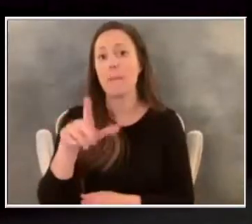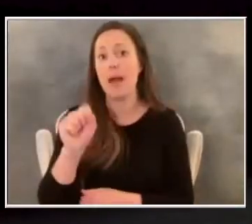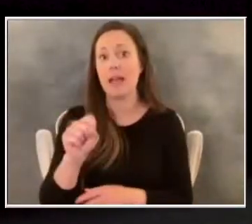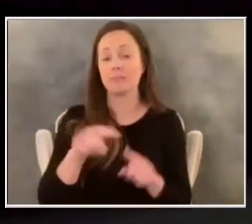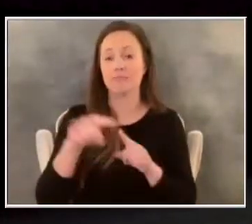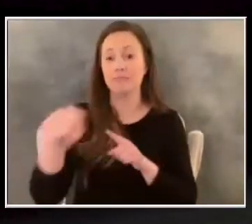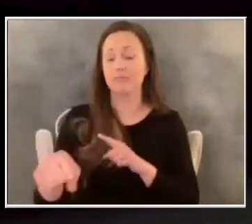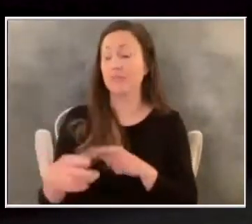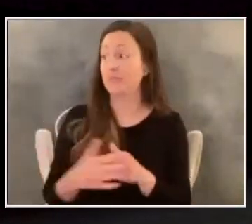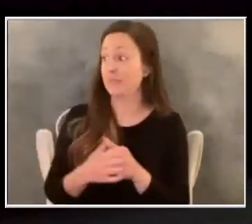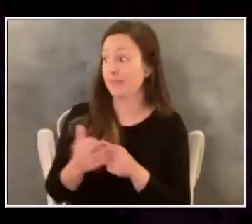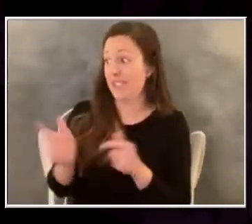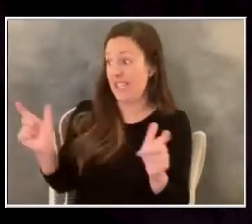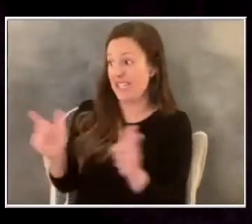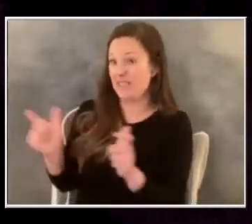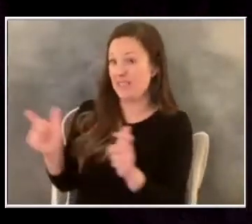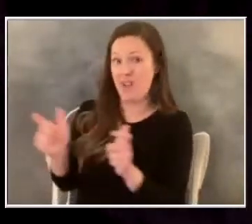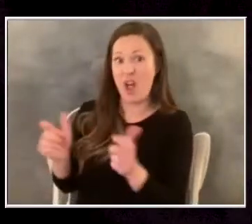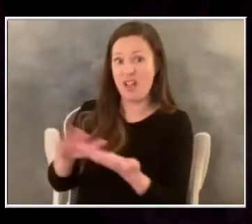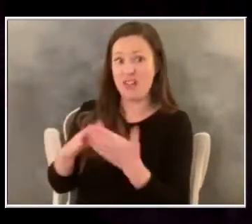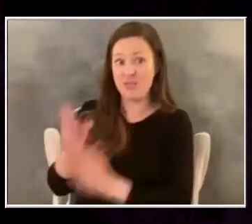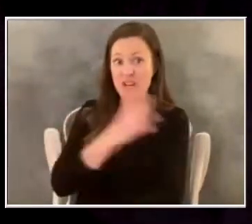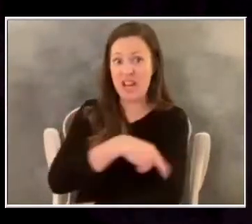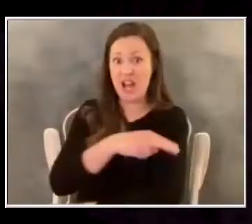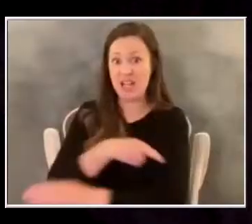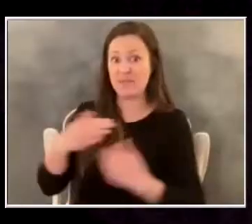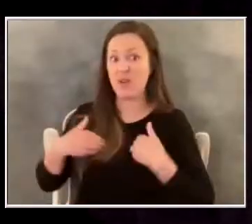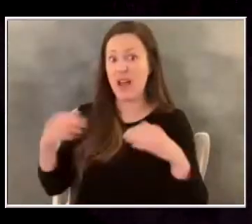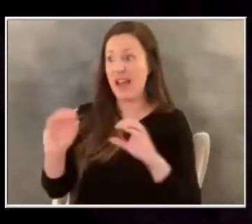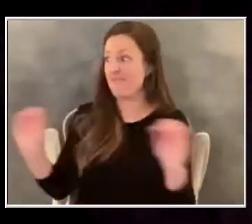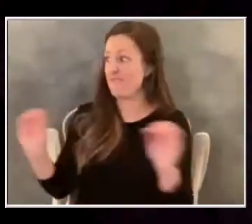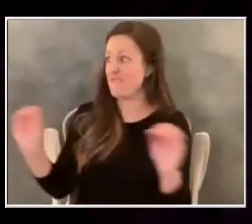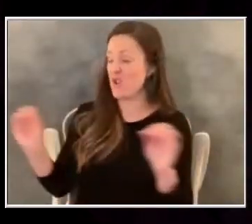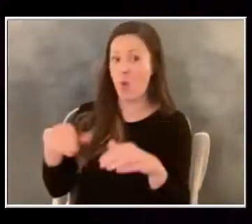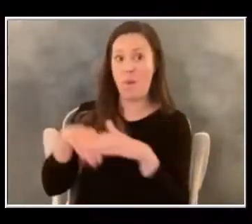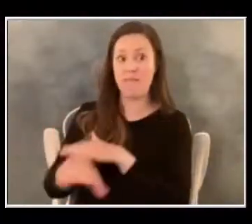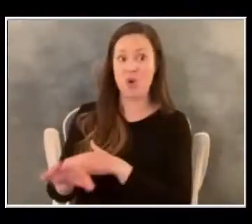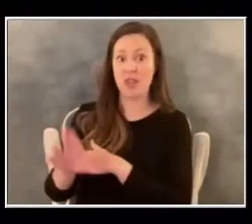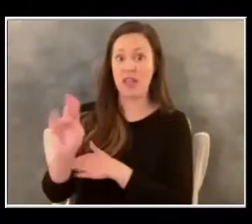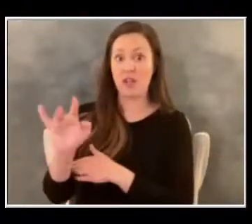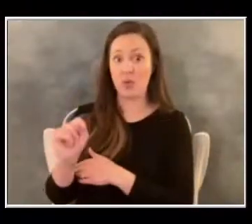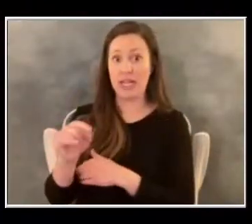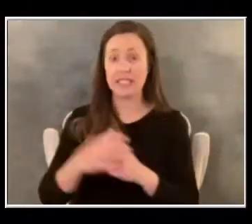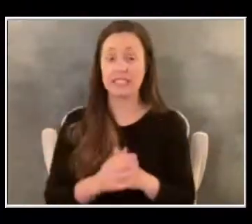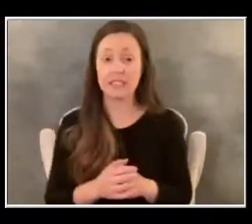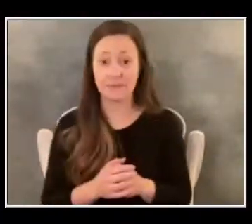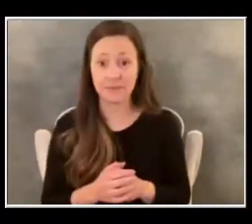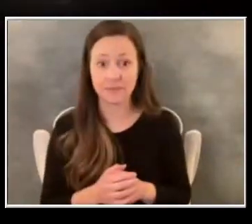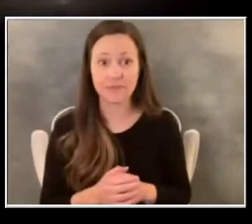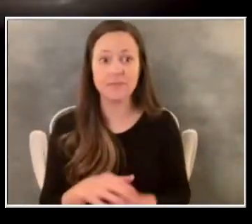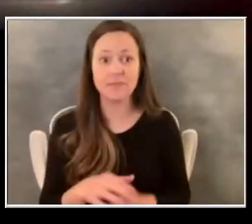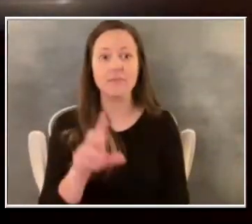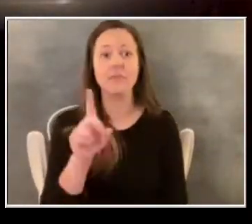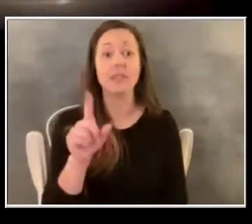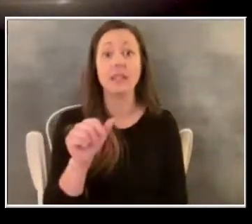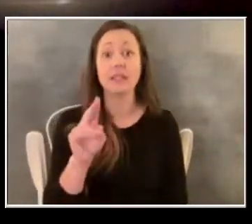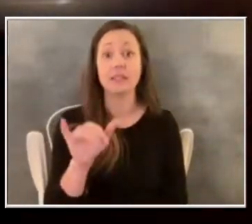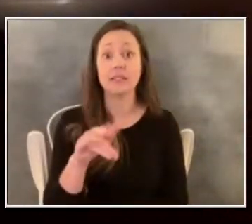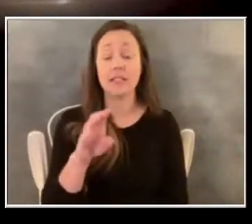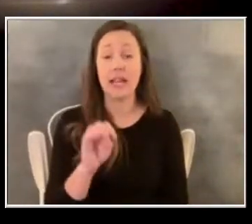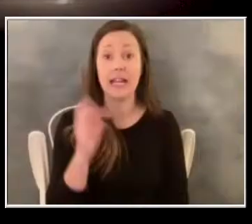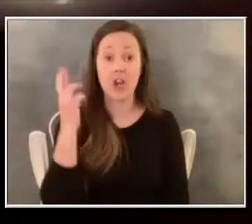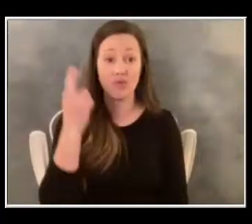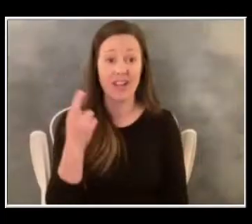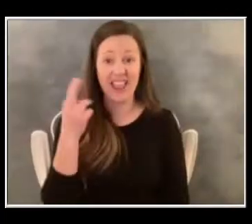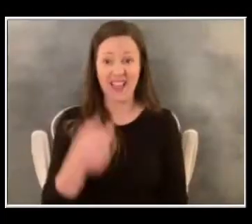hospital with no birthing unit. So we're in a dead spot where I don't know what to do. Danielle realizes she'll give birth